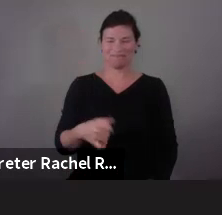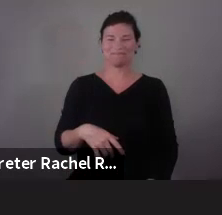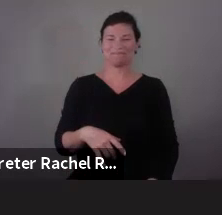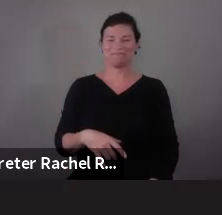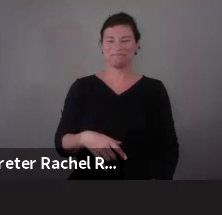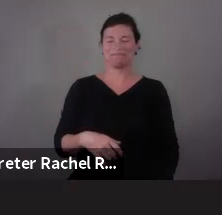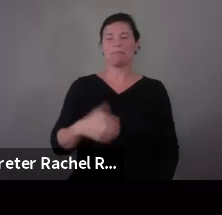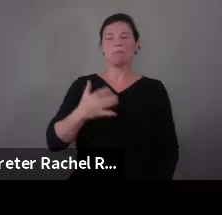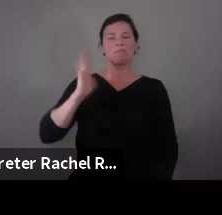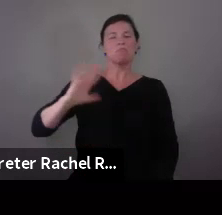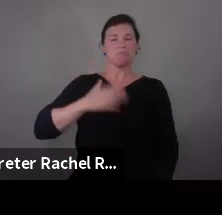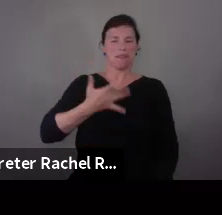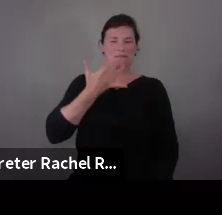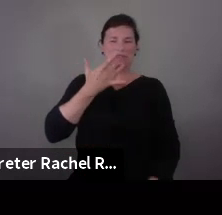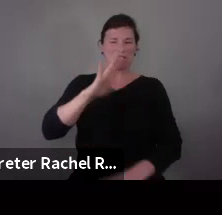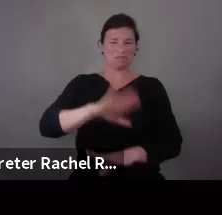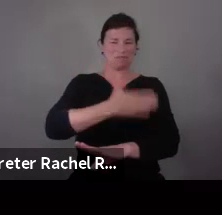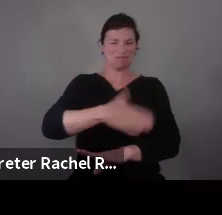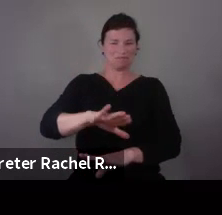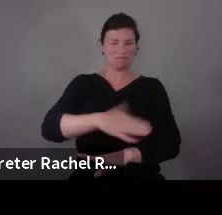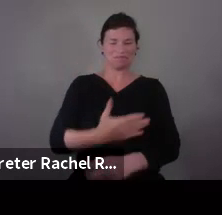my old favorite.